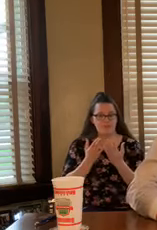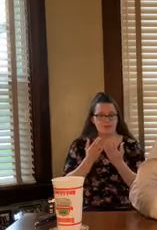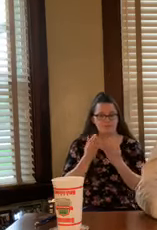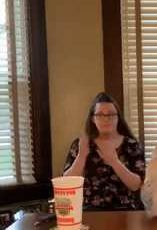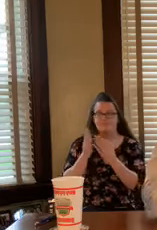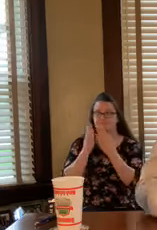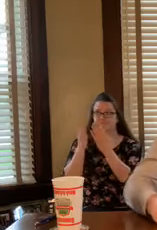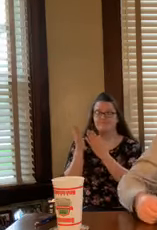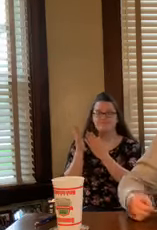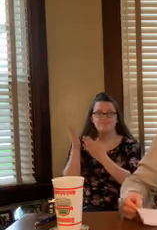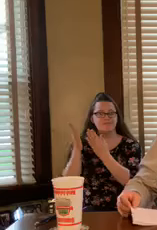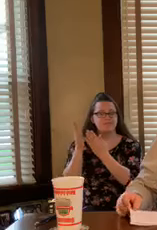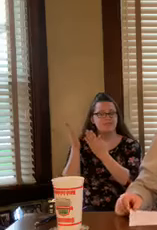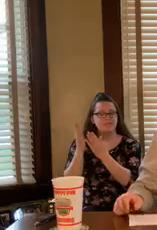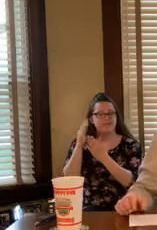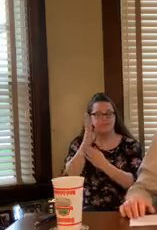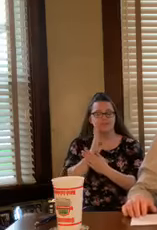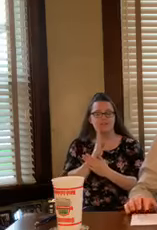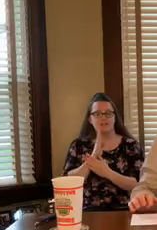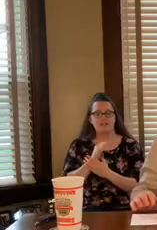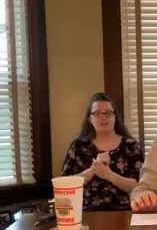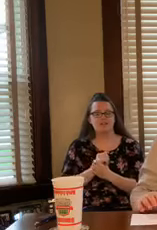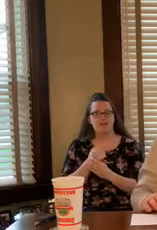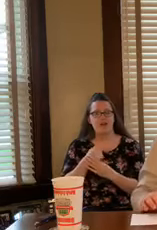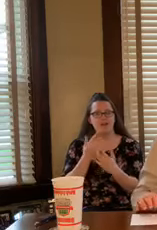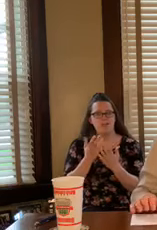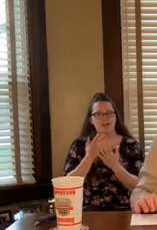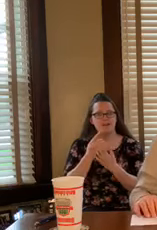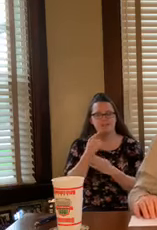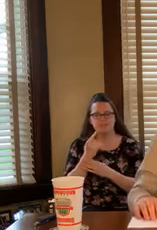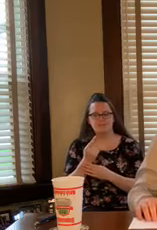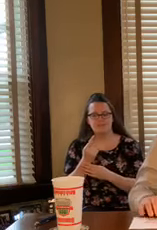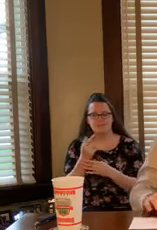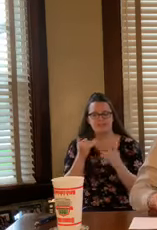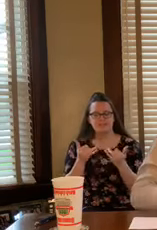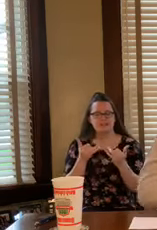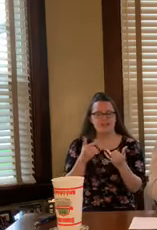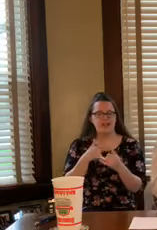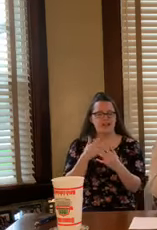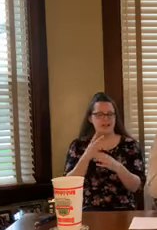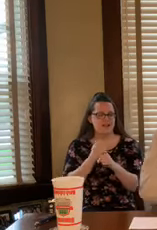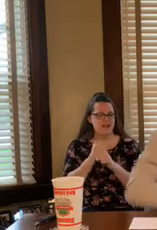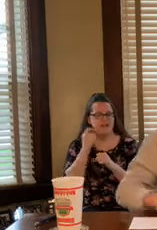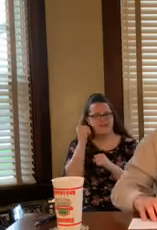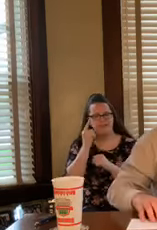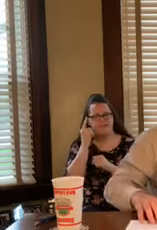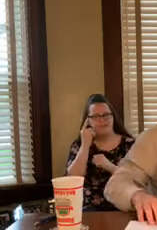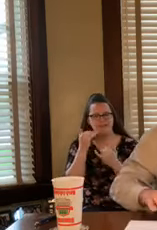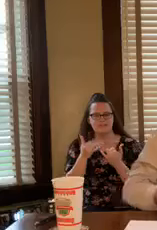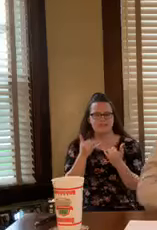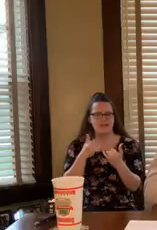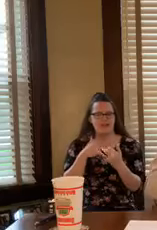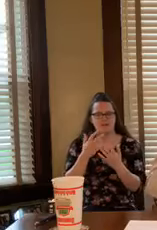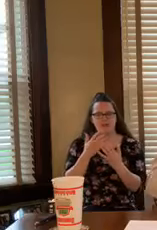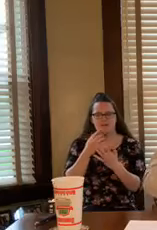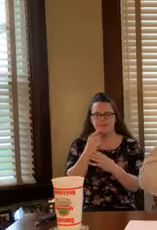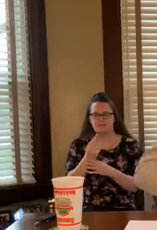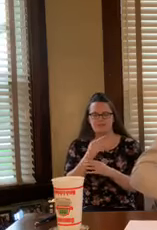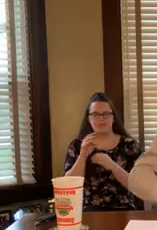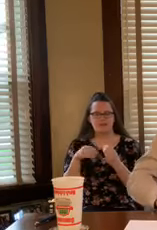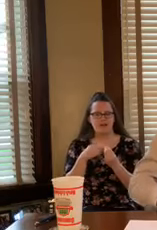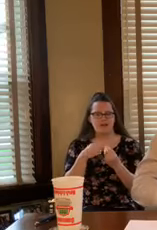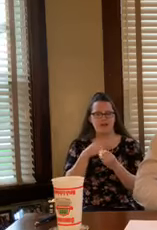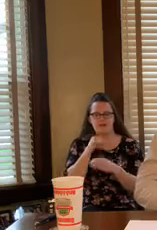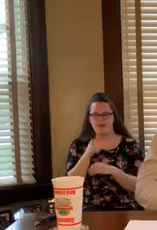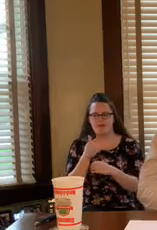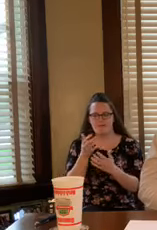life. And I appreciate it. I do want to speak to you tonight. I've got a thought that I want to talk to you about. I don't want to be very